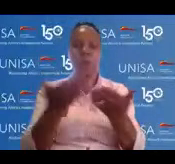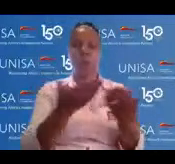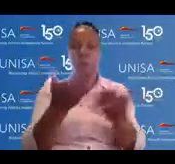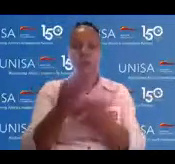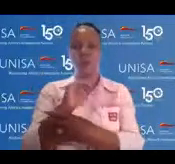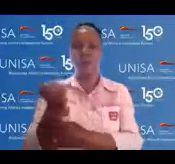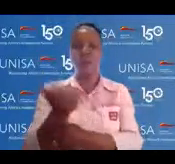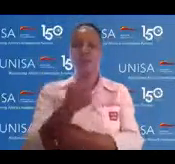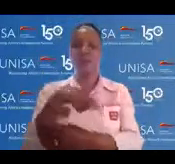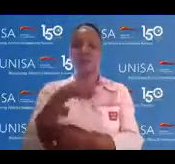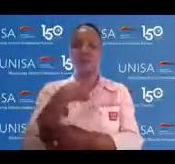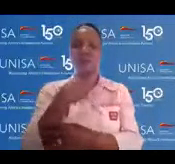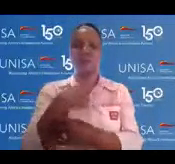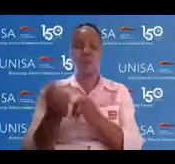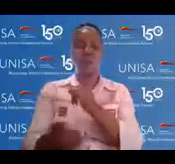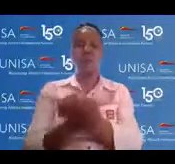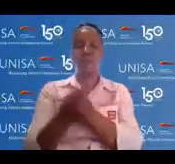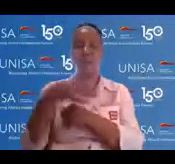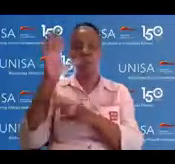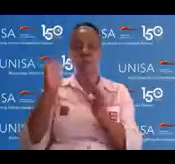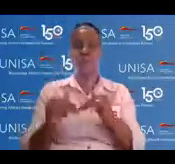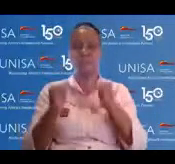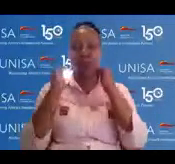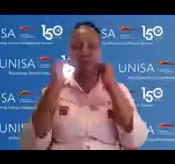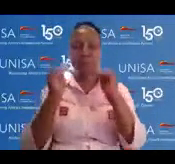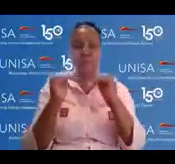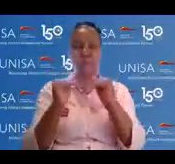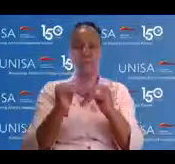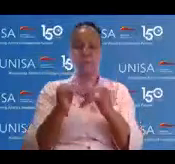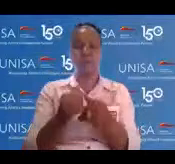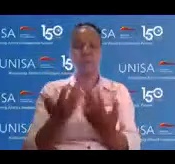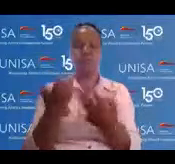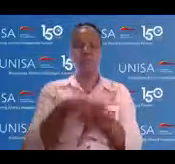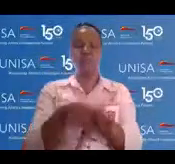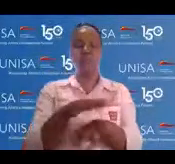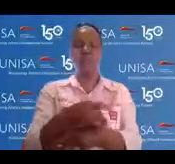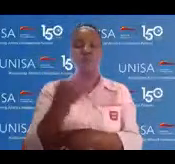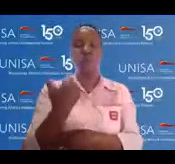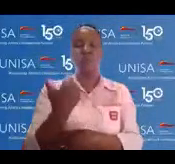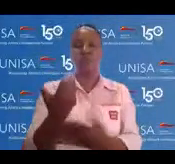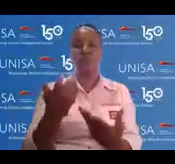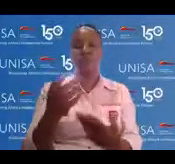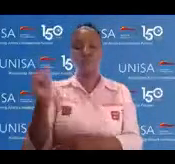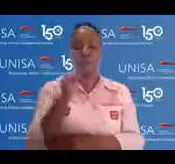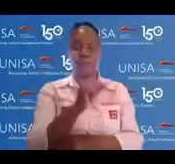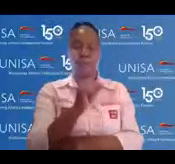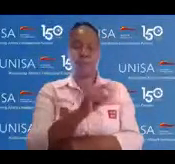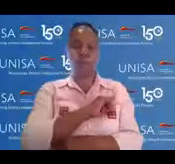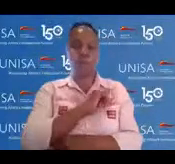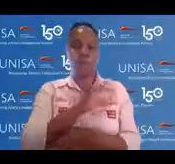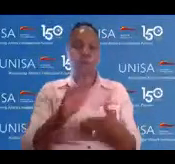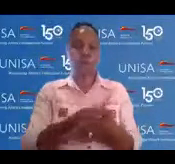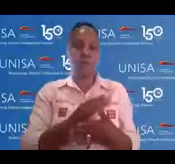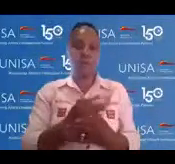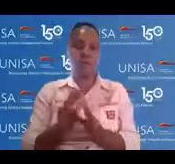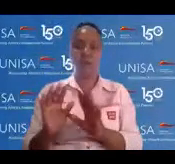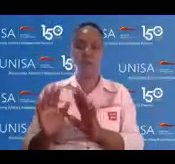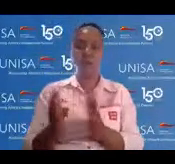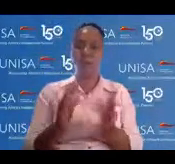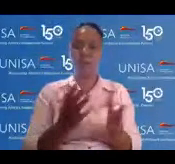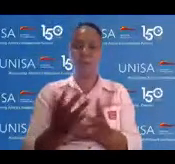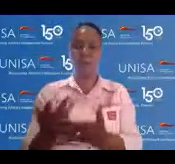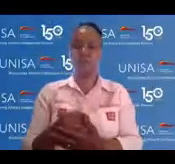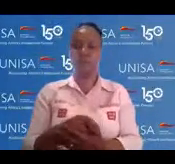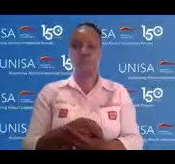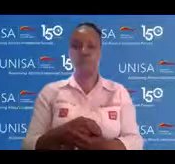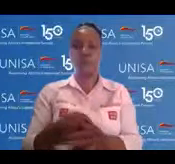session on academic integrity. And we're bringing this in because of the whole concept around these proctoring tools, the invigilation,